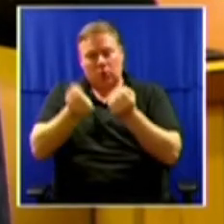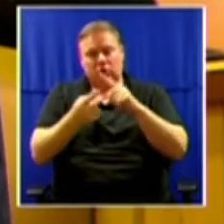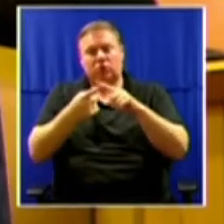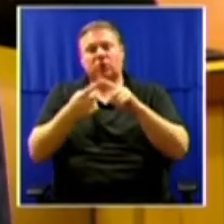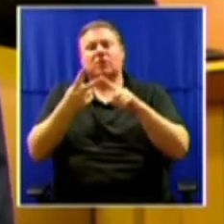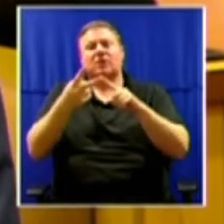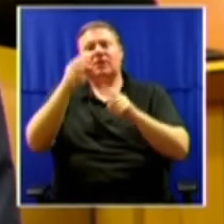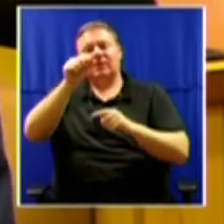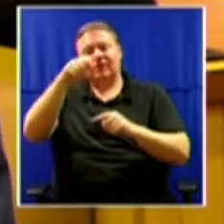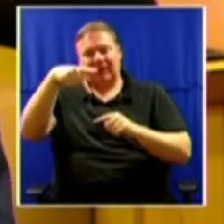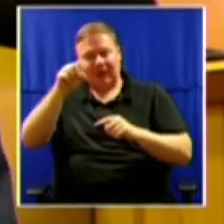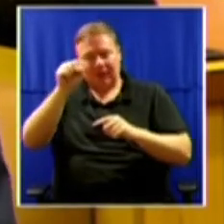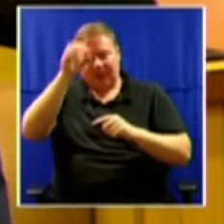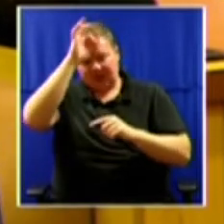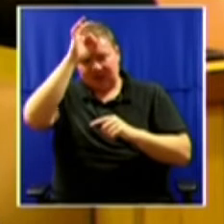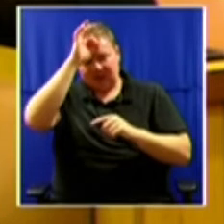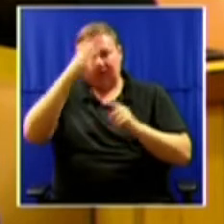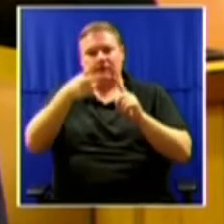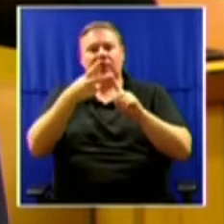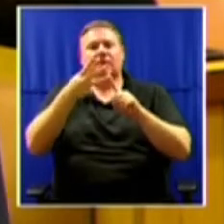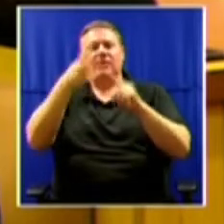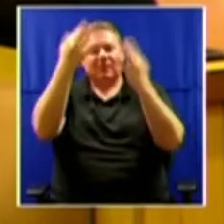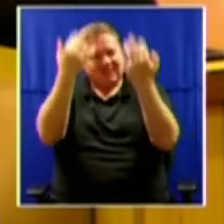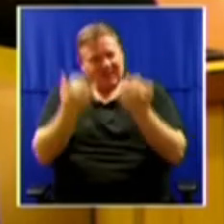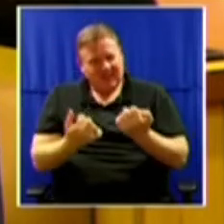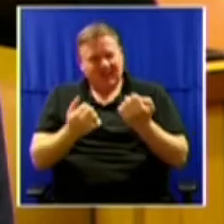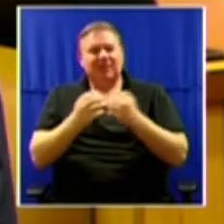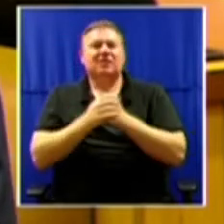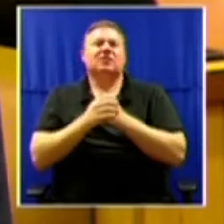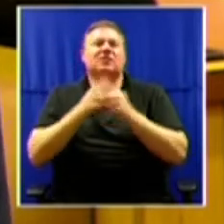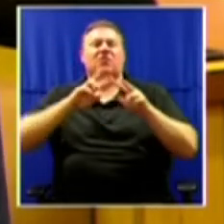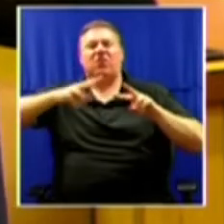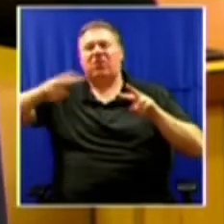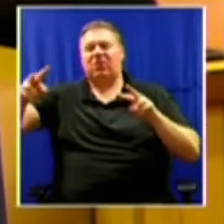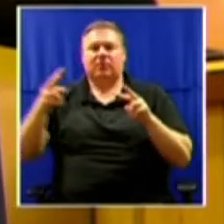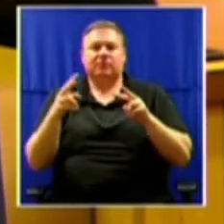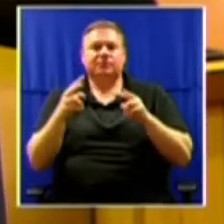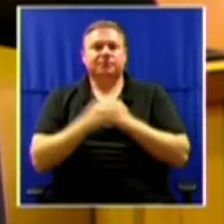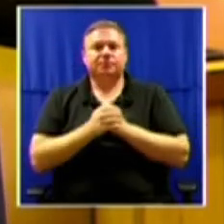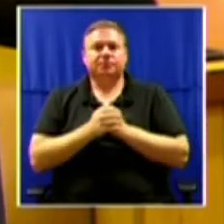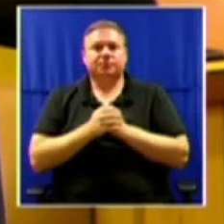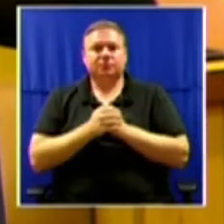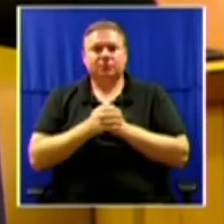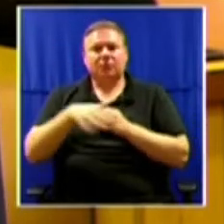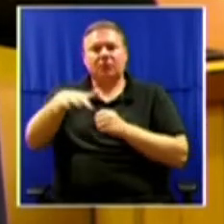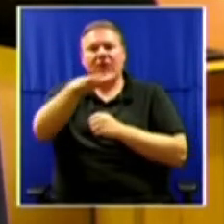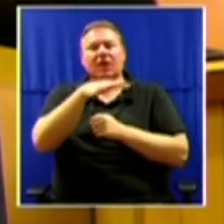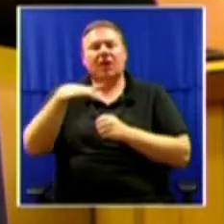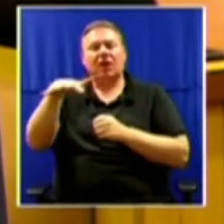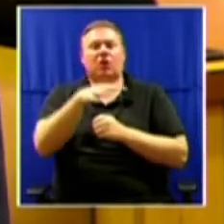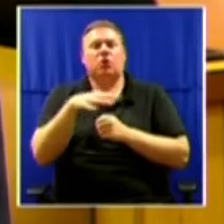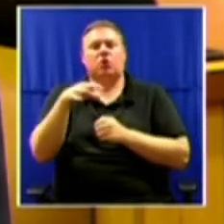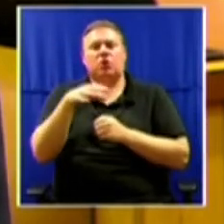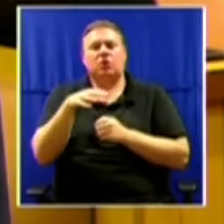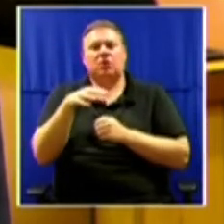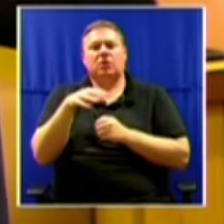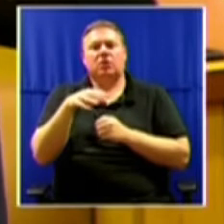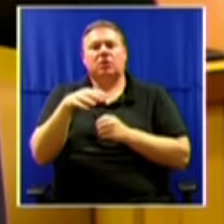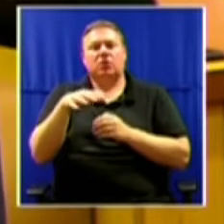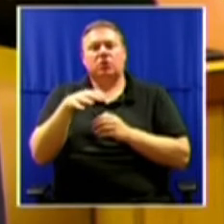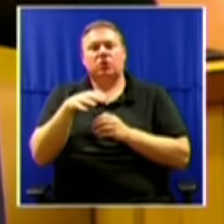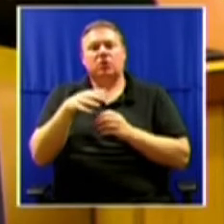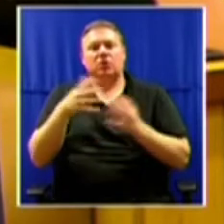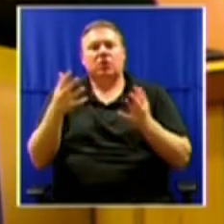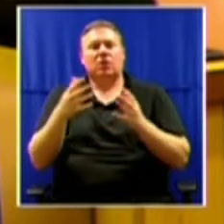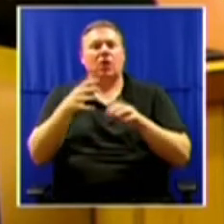statistics on sexual offenses being reported in the regions, whether the location of the site will be in a rural or urban